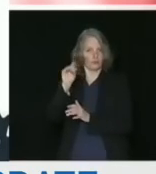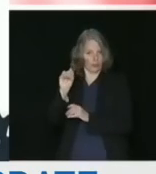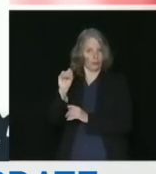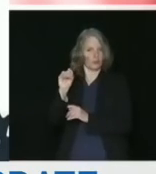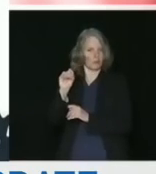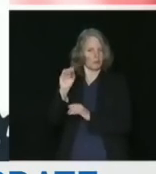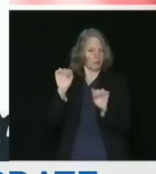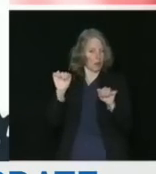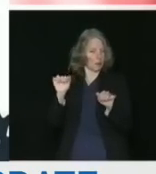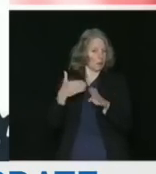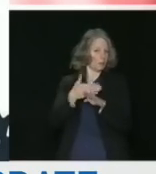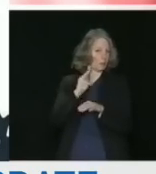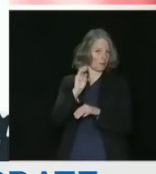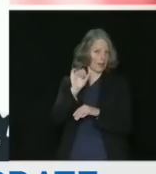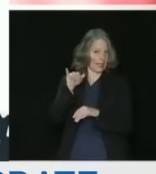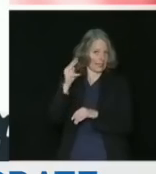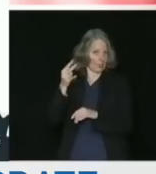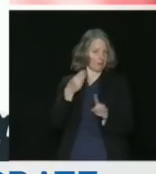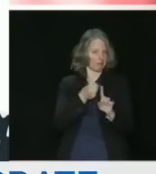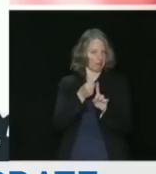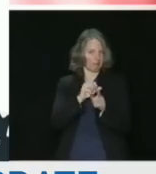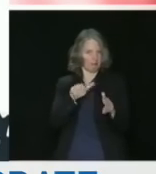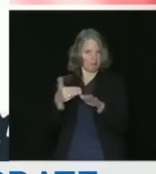24,570 by May 2nd.